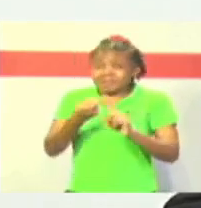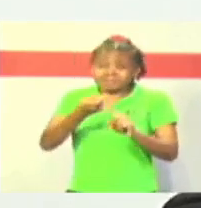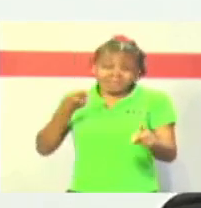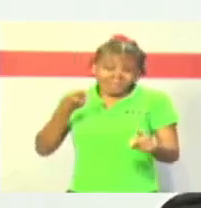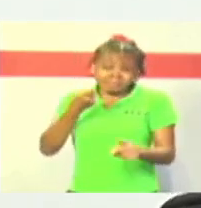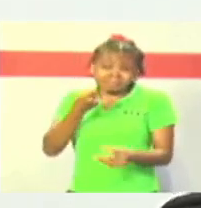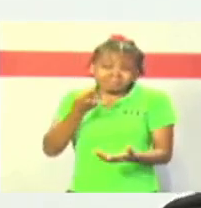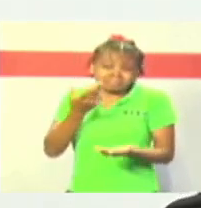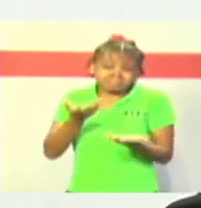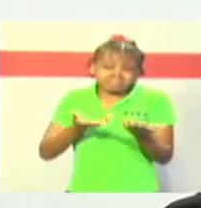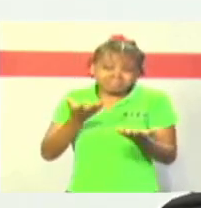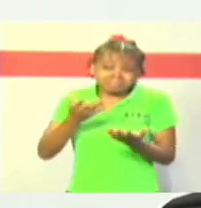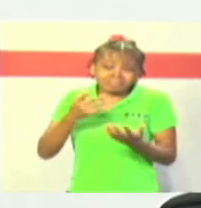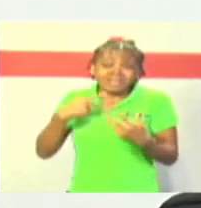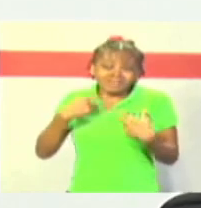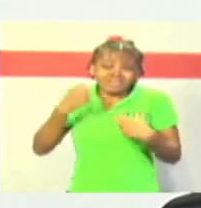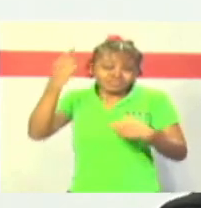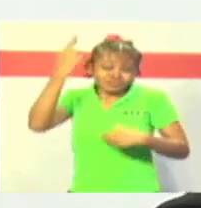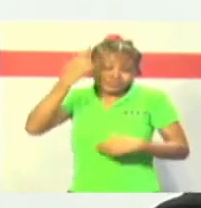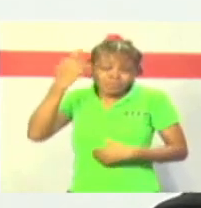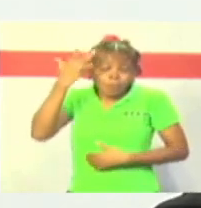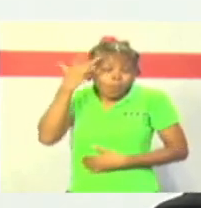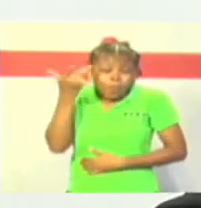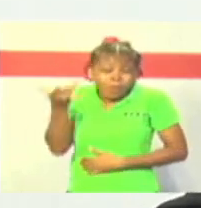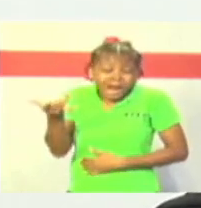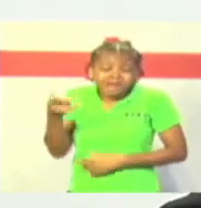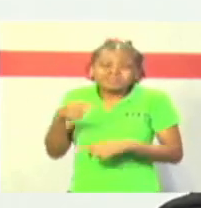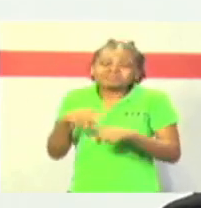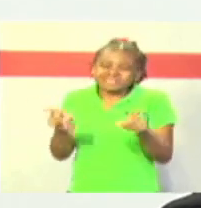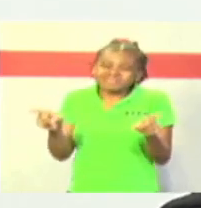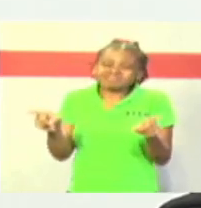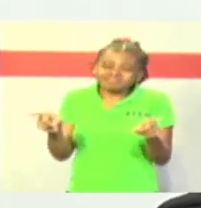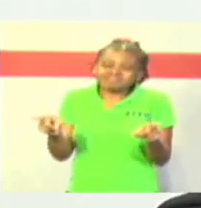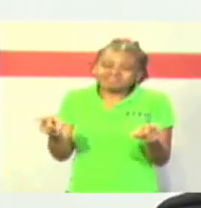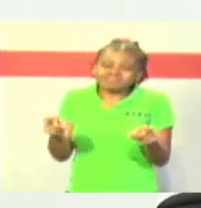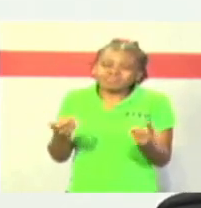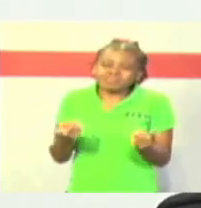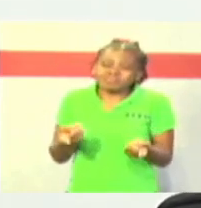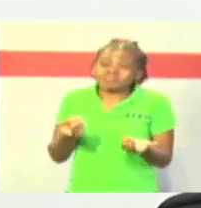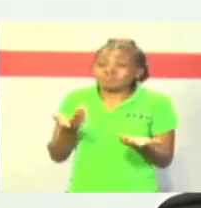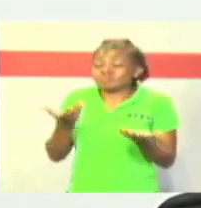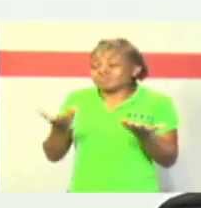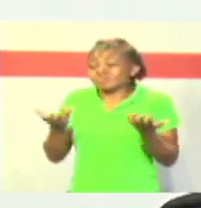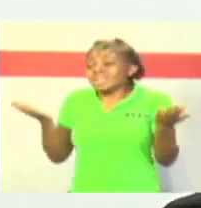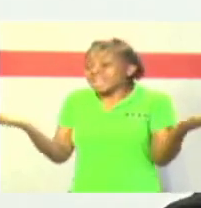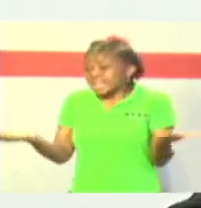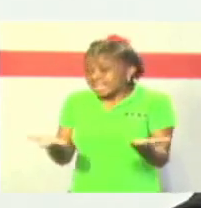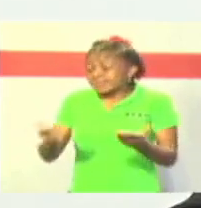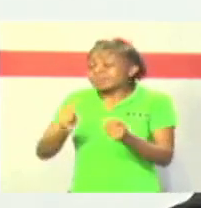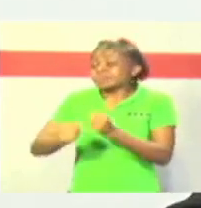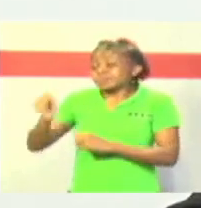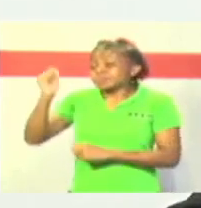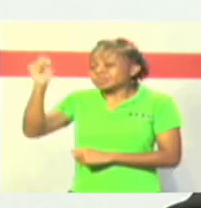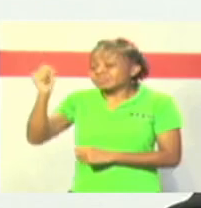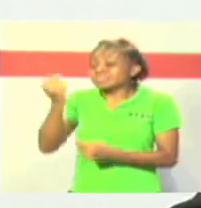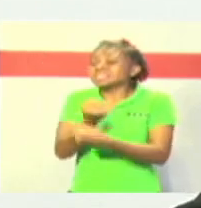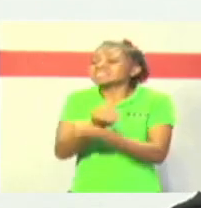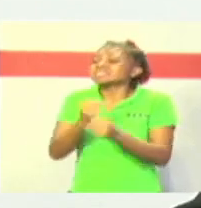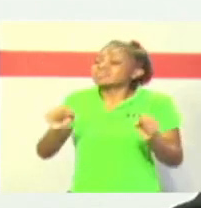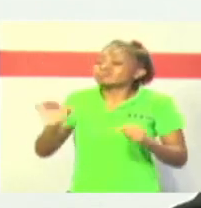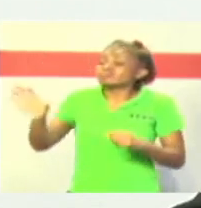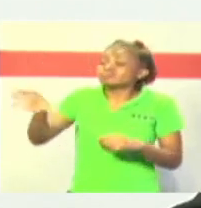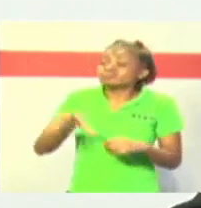relates forward. But just to remind persons, the TT Safe Zone policy in this phase, at least, in terms